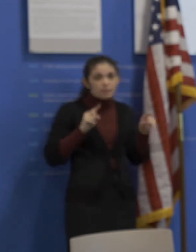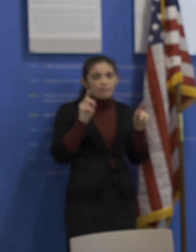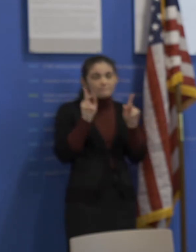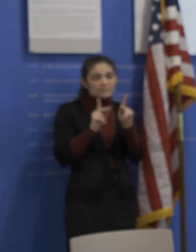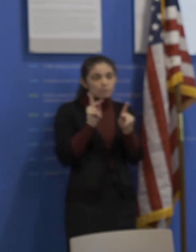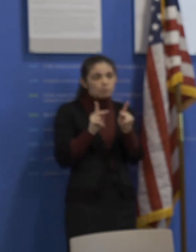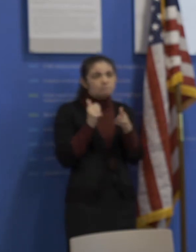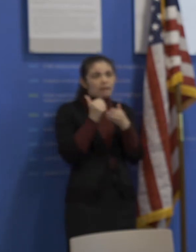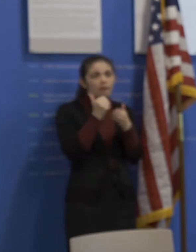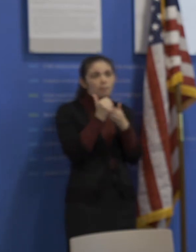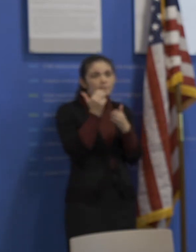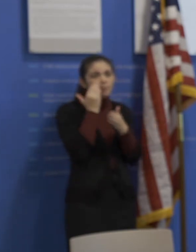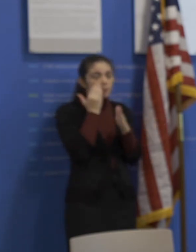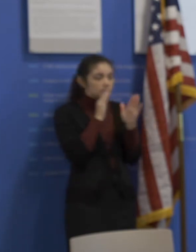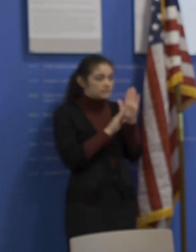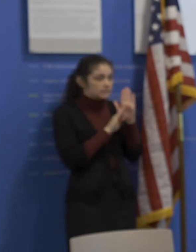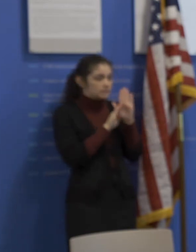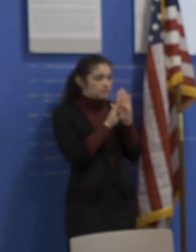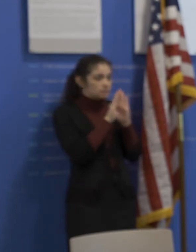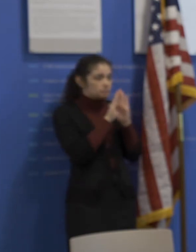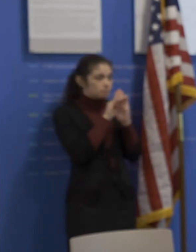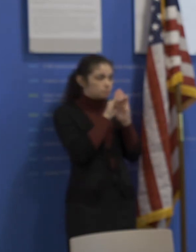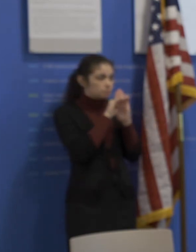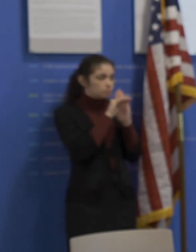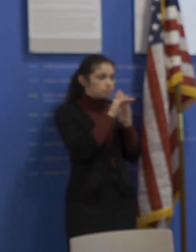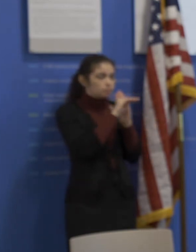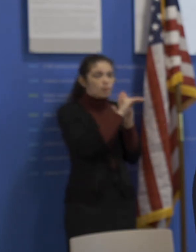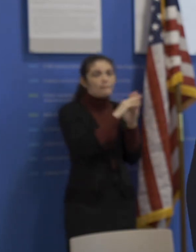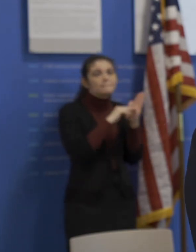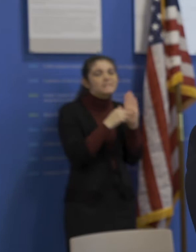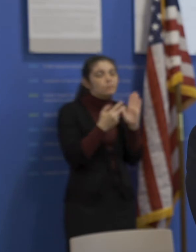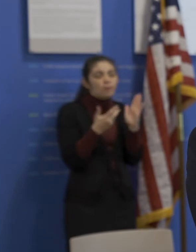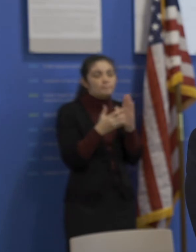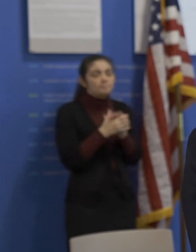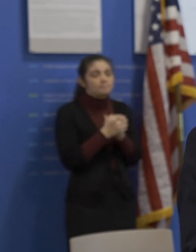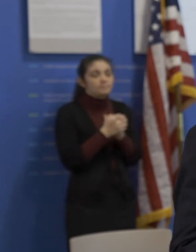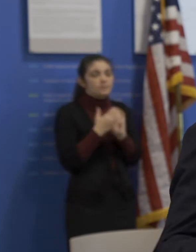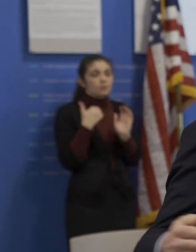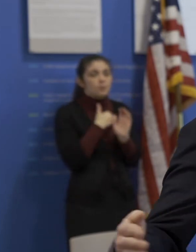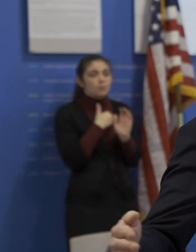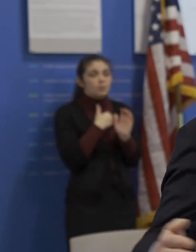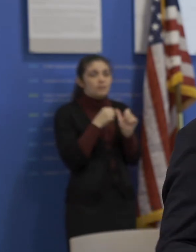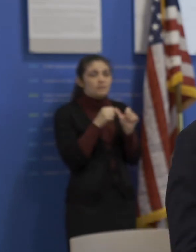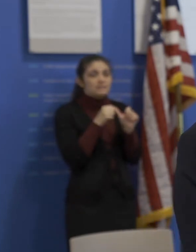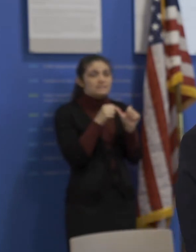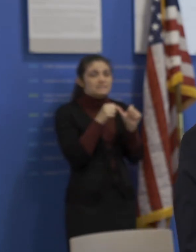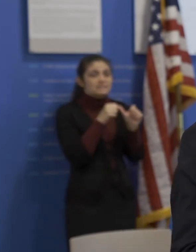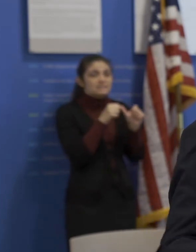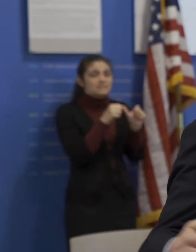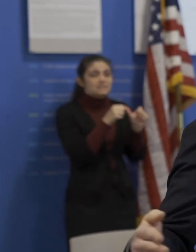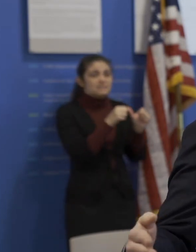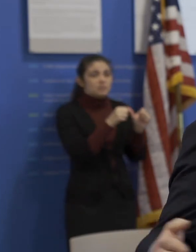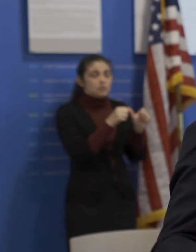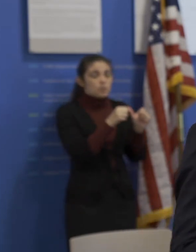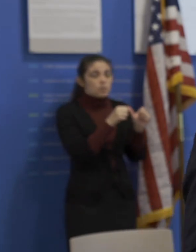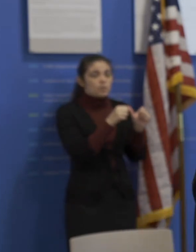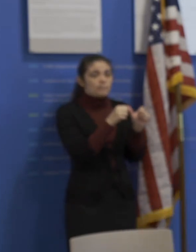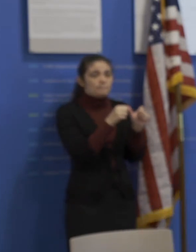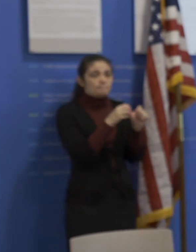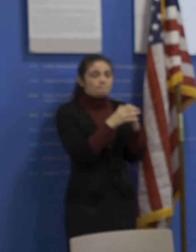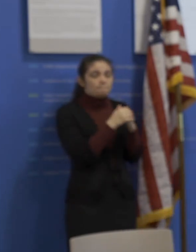credible sources, showing that we are flattening the curve. And what that means is that we are extending out, by extending